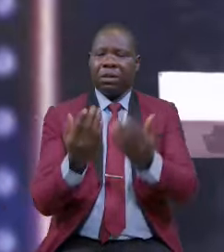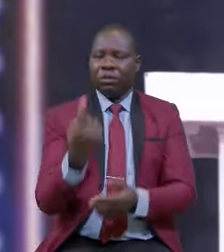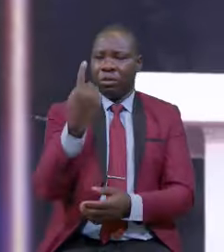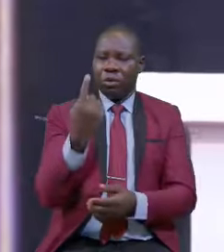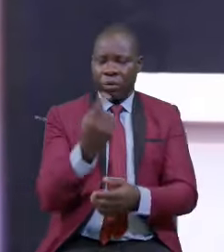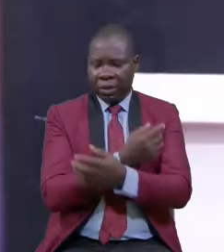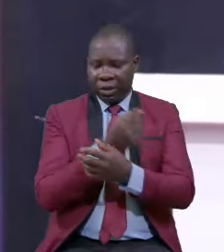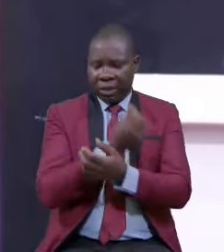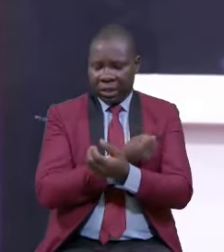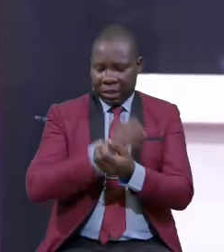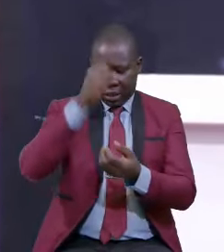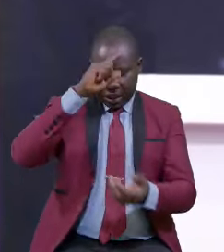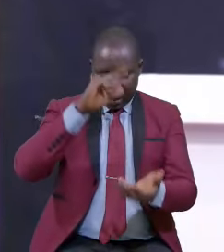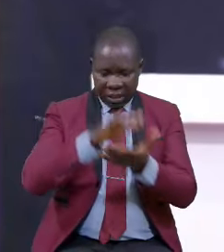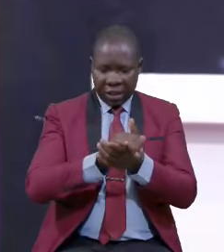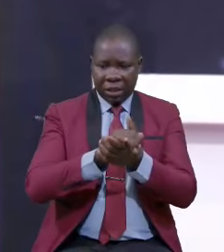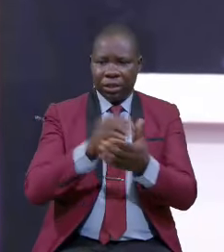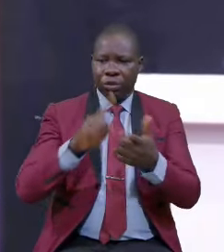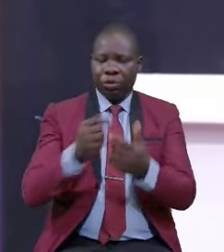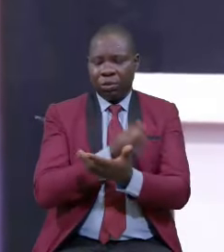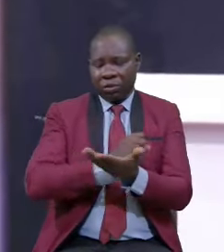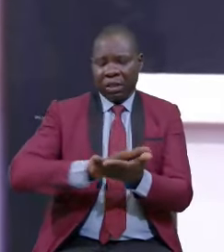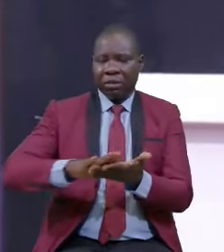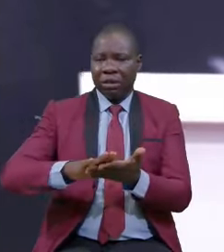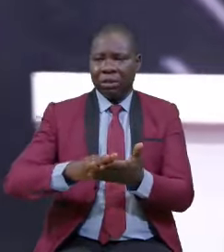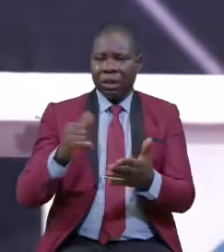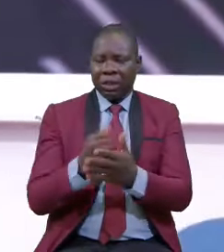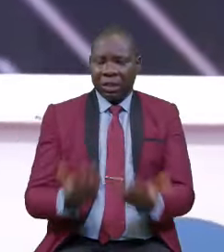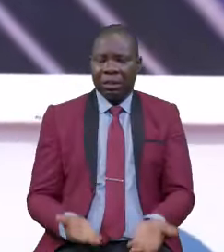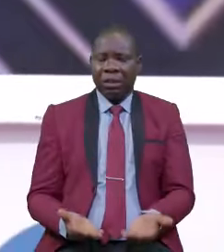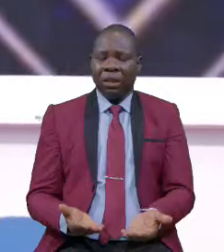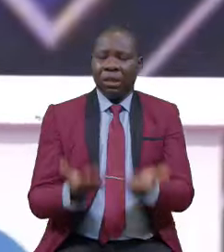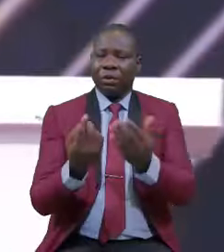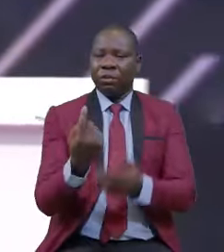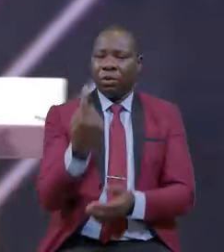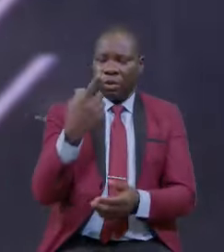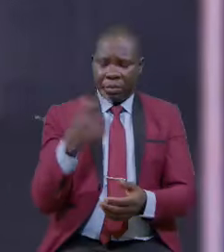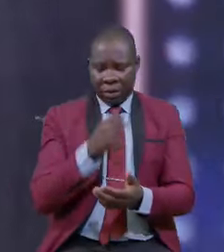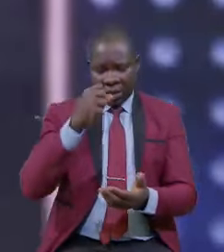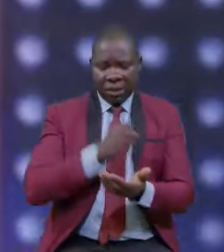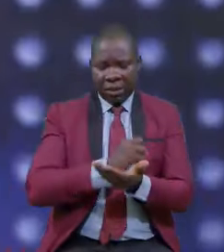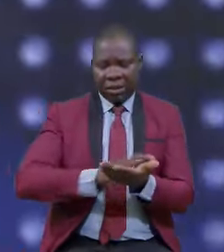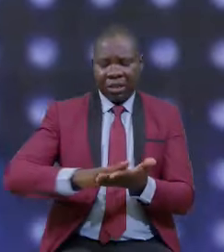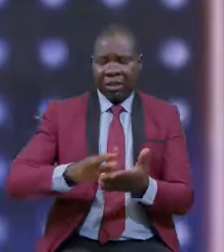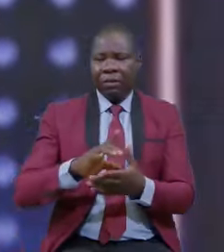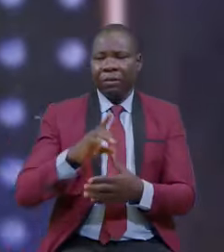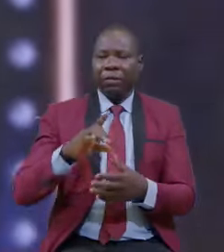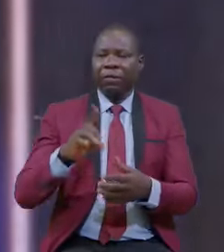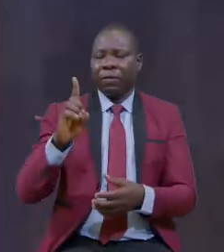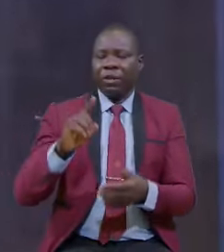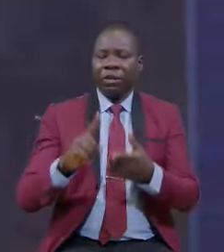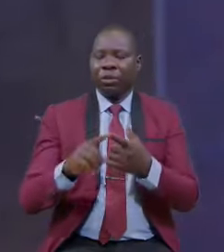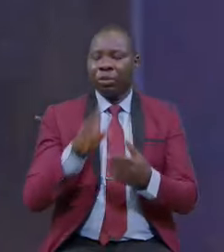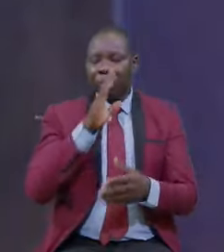the sanctified to being filled with the Holy Ghost. And every time you read the Bible, every time you hear the Bible